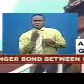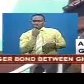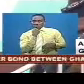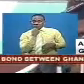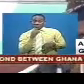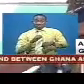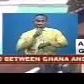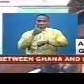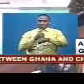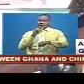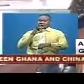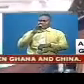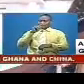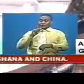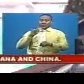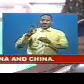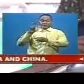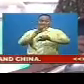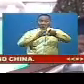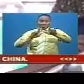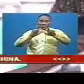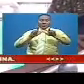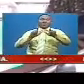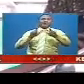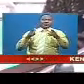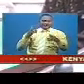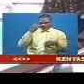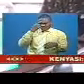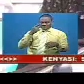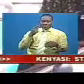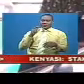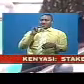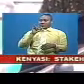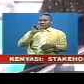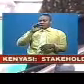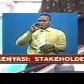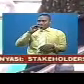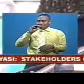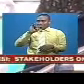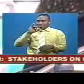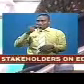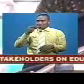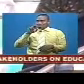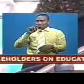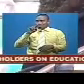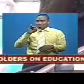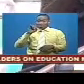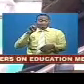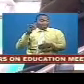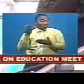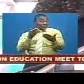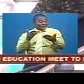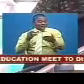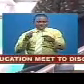modern ICT laboratory equipment for the Migration Service Academy and